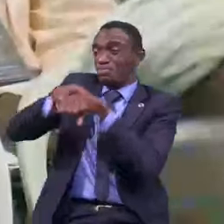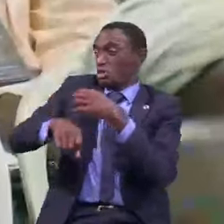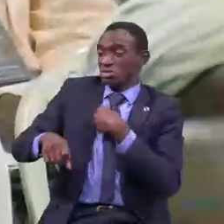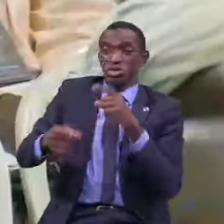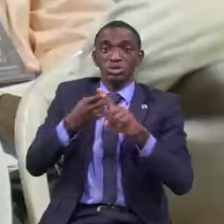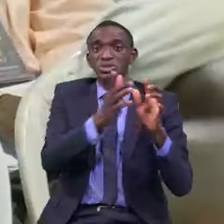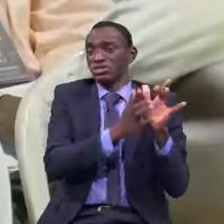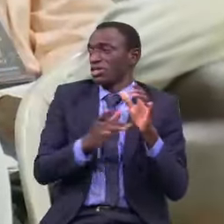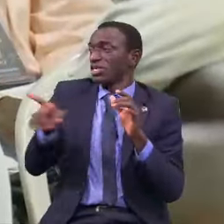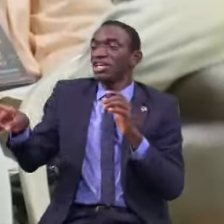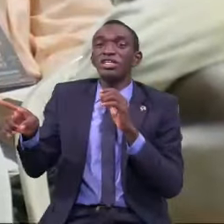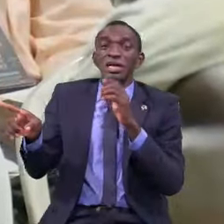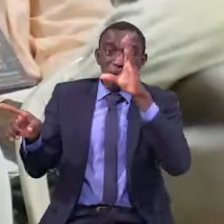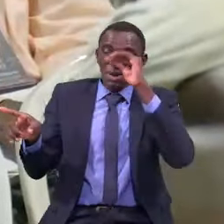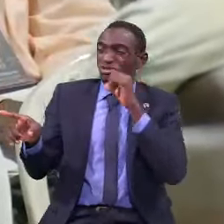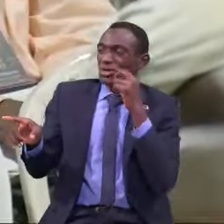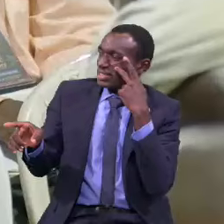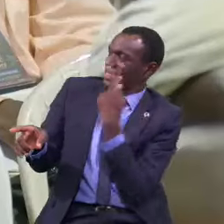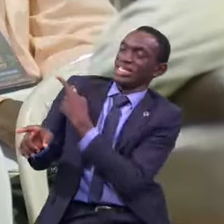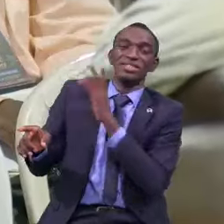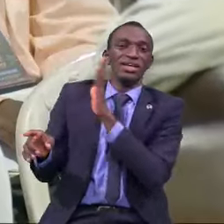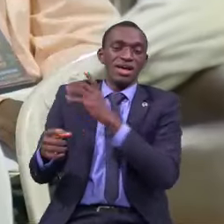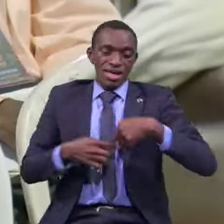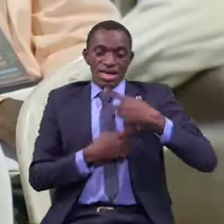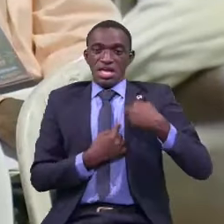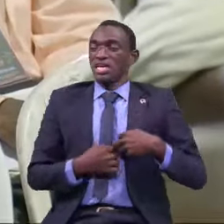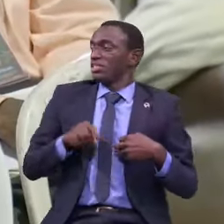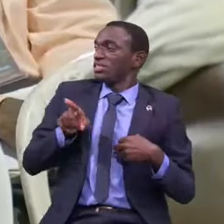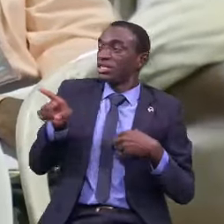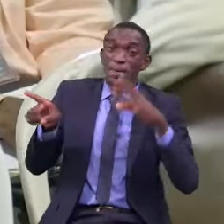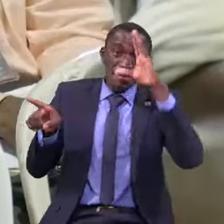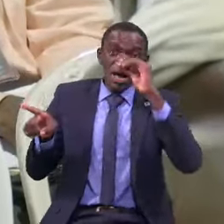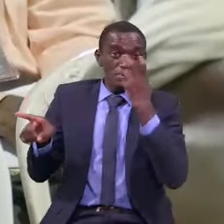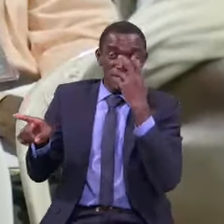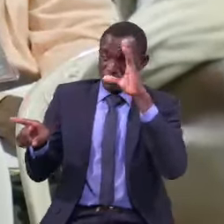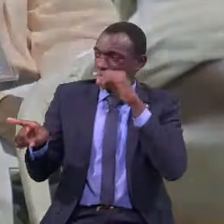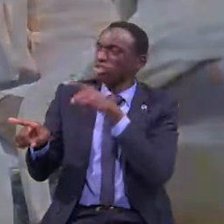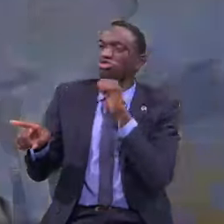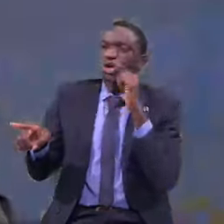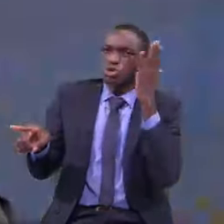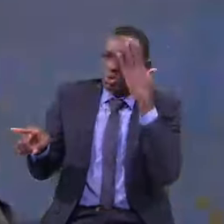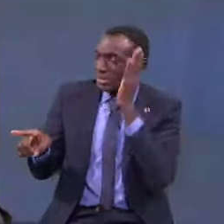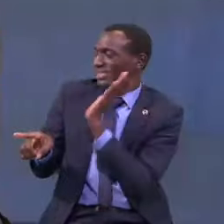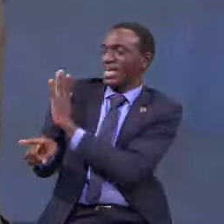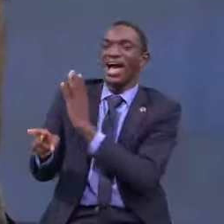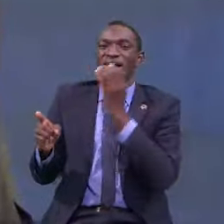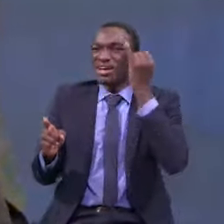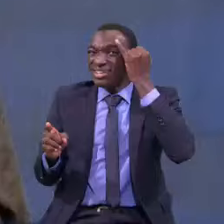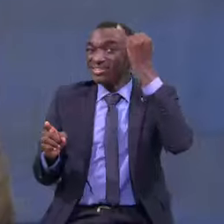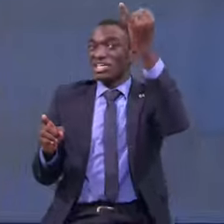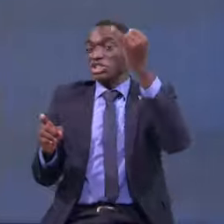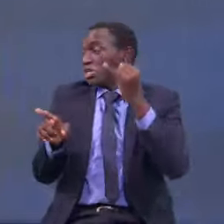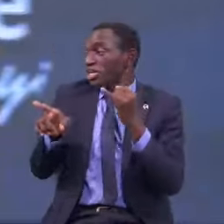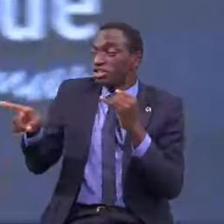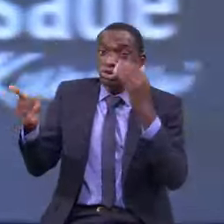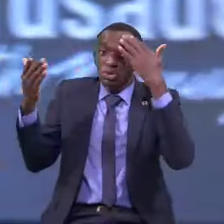their hearts. He didn't know their intention. He didn't know their inward hatred against him.